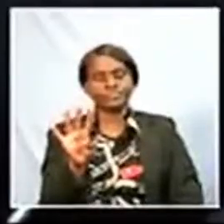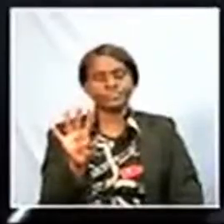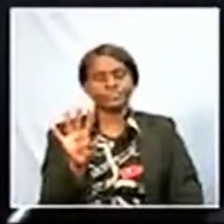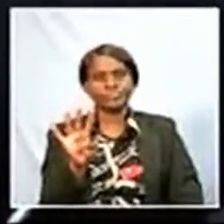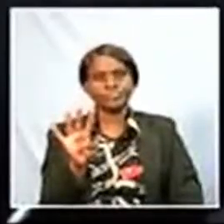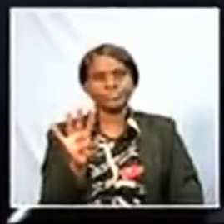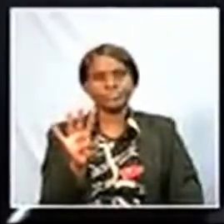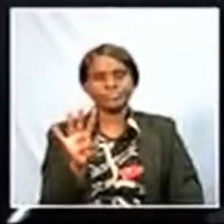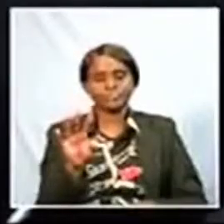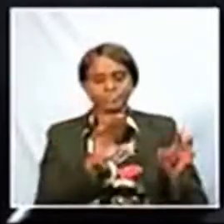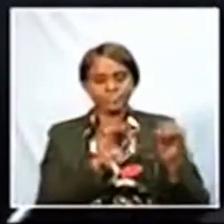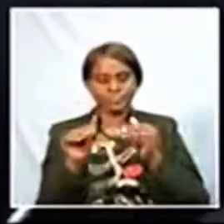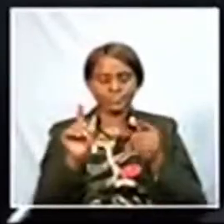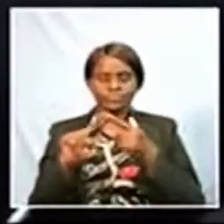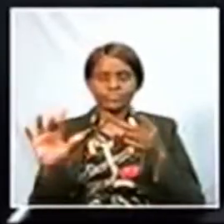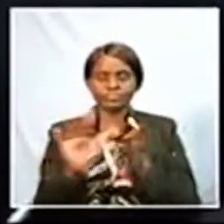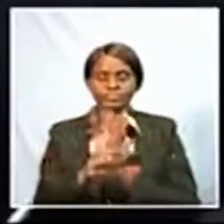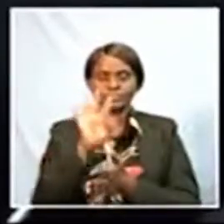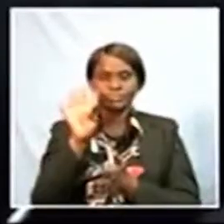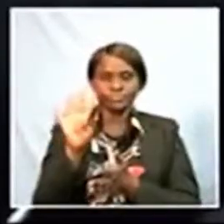Let's go to page 4.